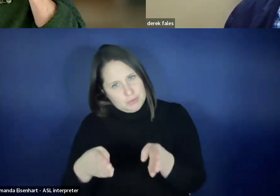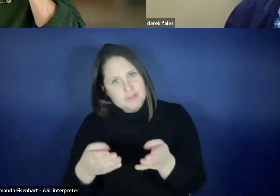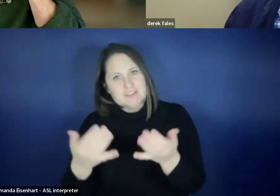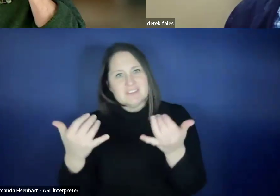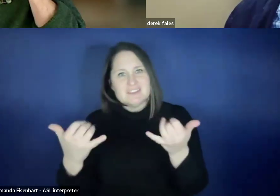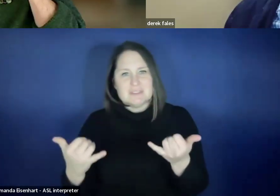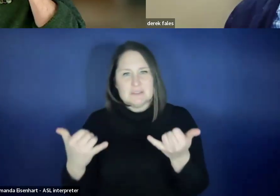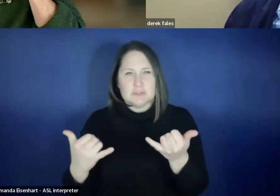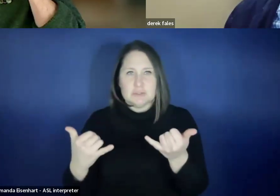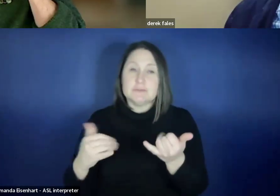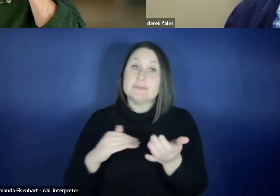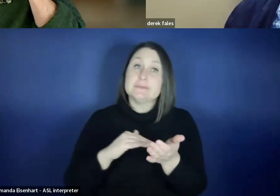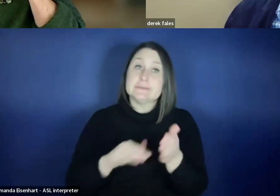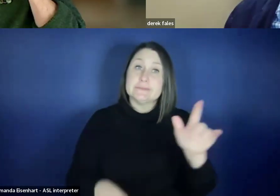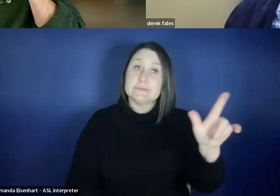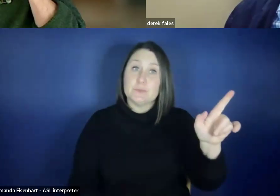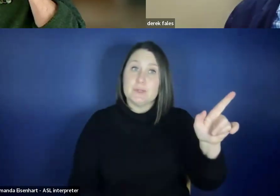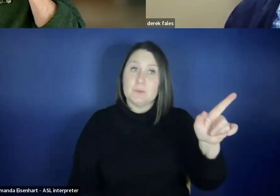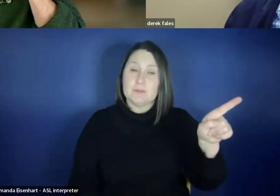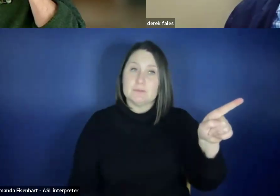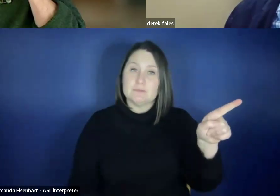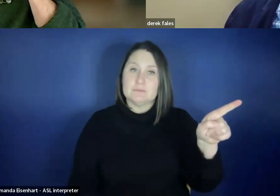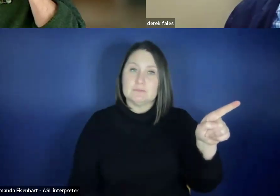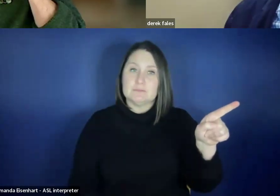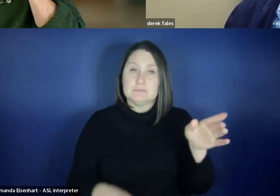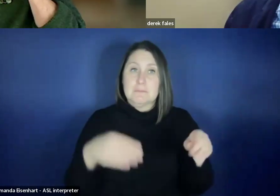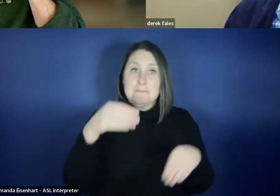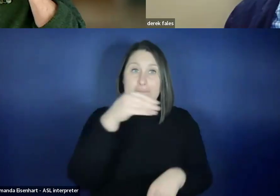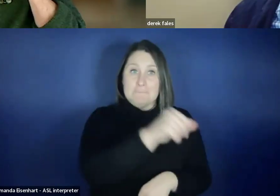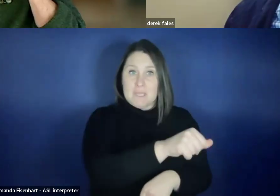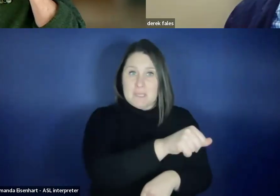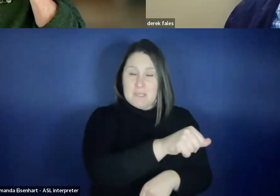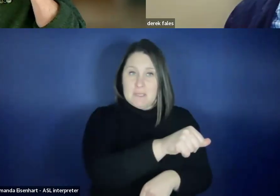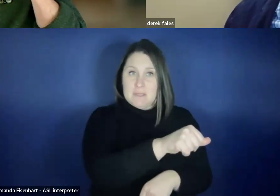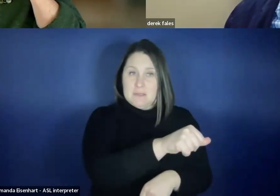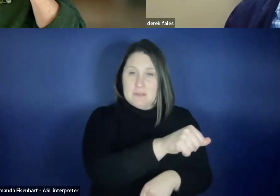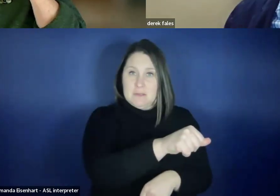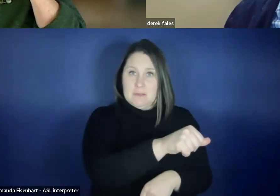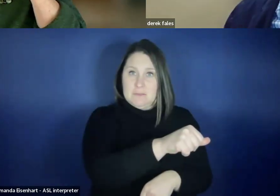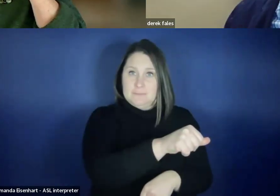Section 21, there's no difference in the rate of pay for somebody who